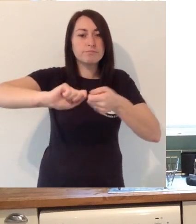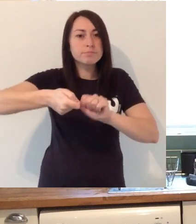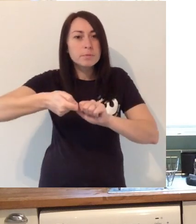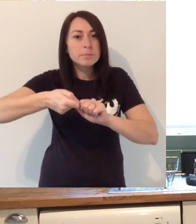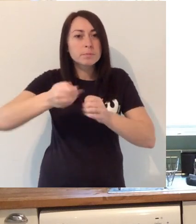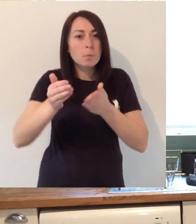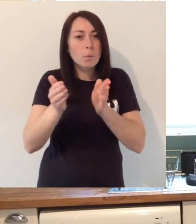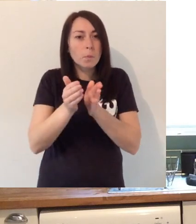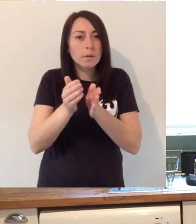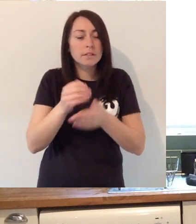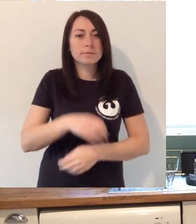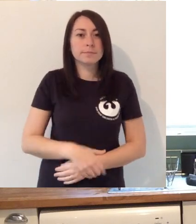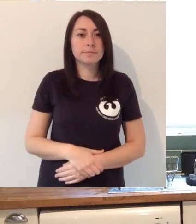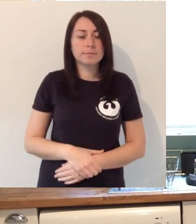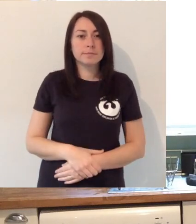small.